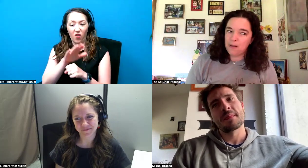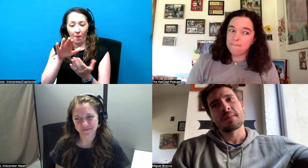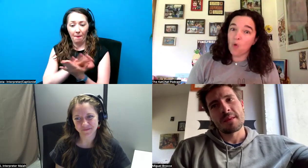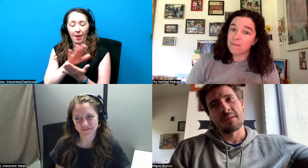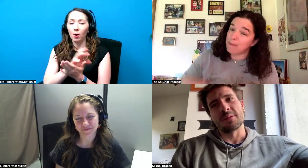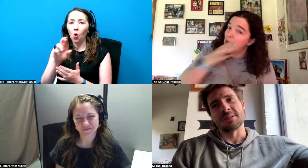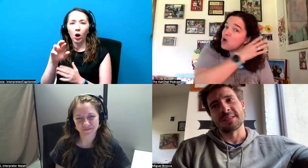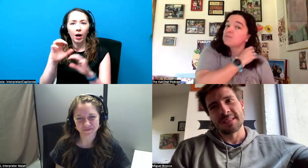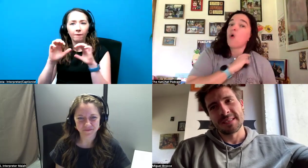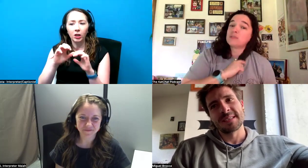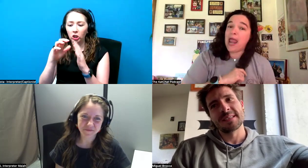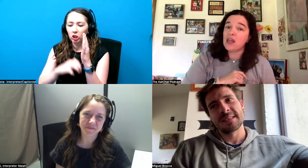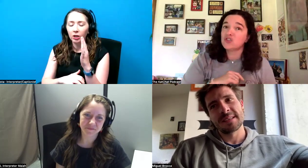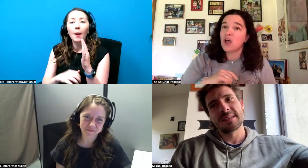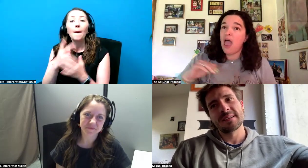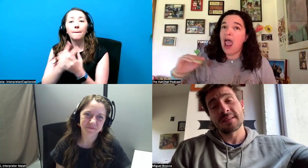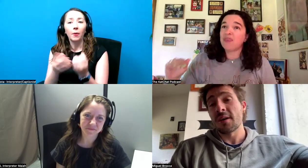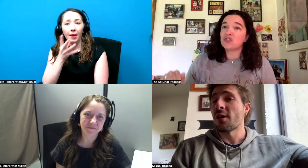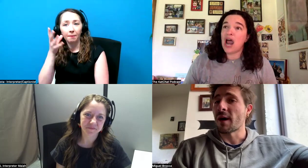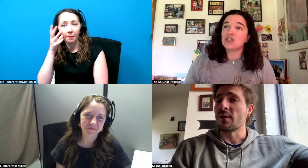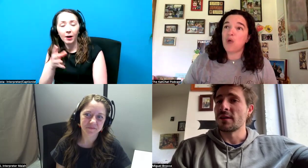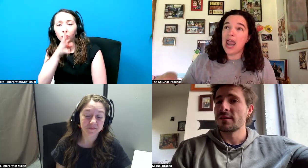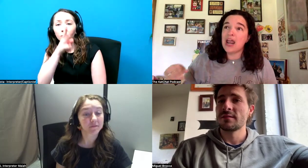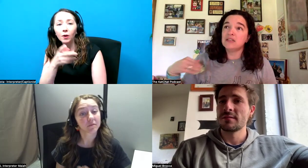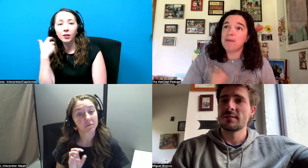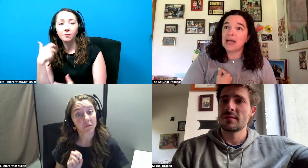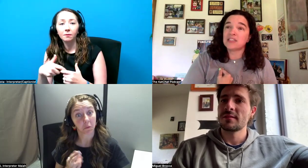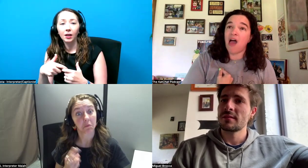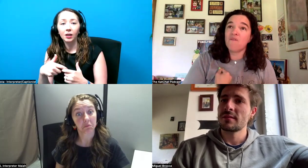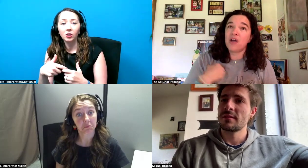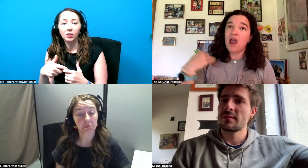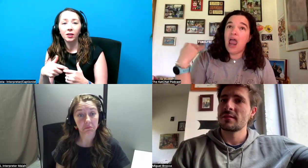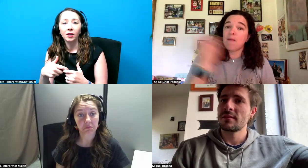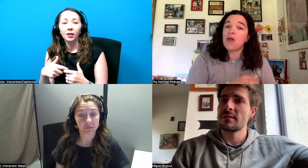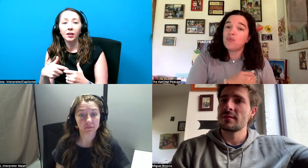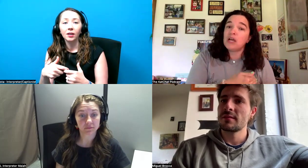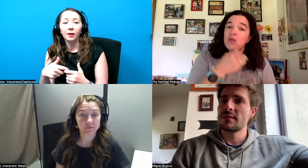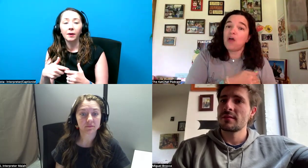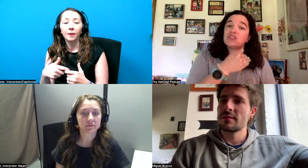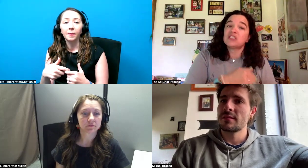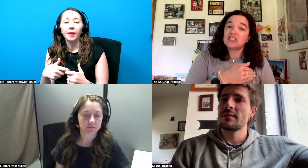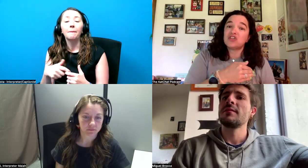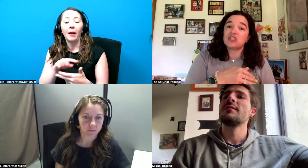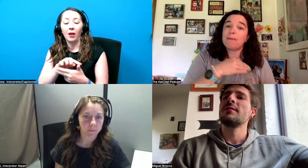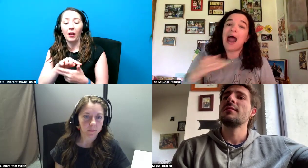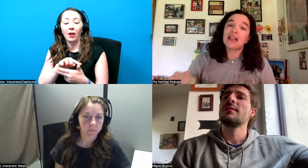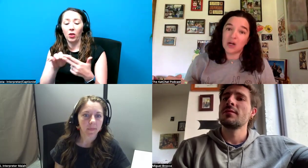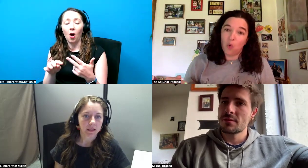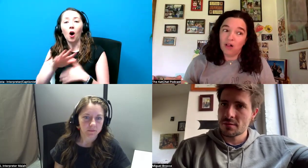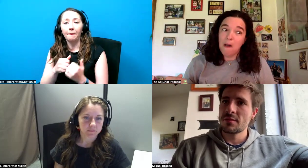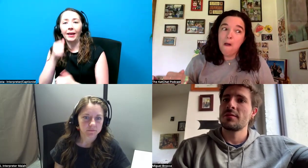now. Both of my Yes. parents spoke Spanish. Oh, They wow. passed away myself and my three brothers and sisters